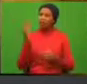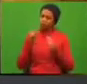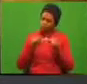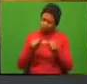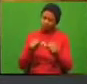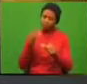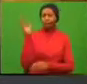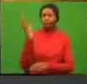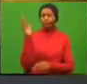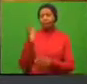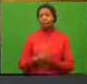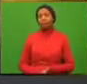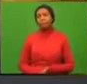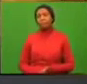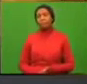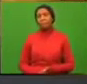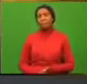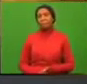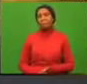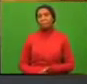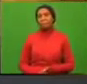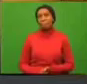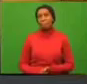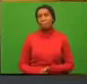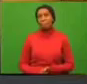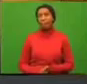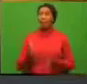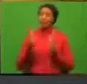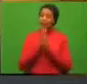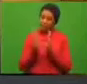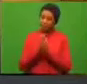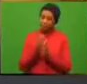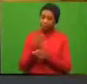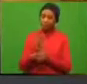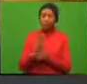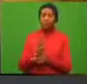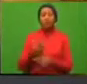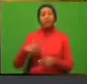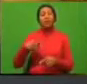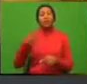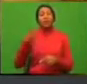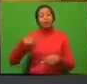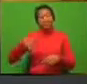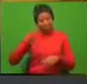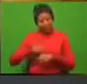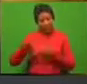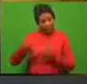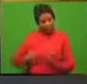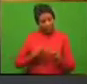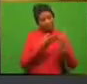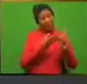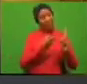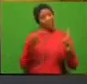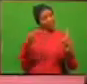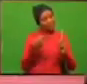esimxhasayo ngicela nje ukuthi sonke simlalele. Qhubeka lunga esihloniphekile.